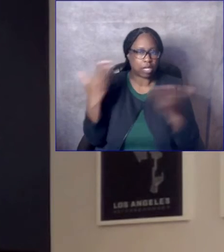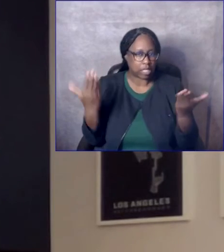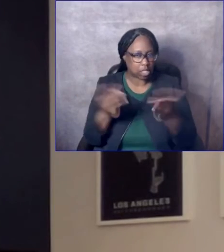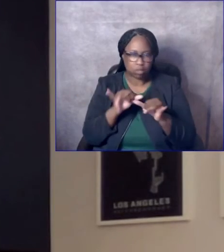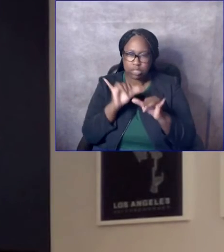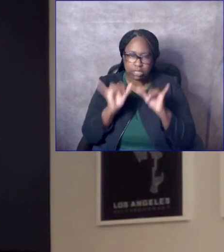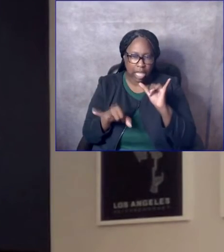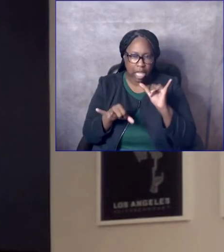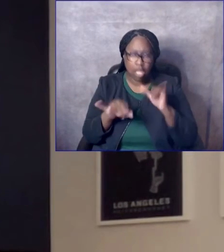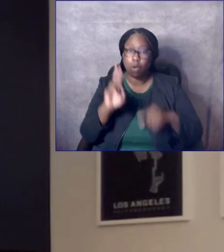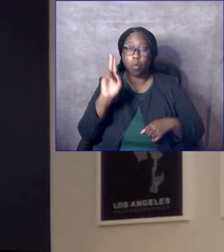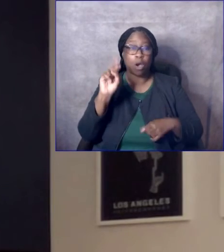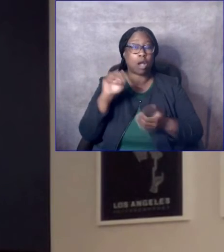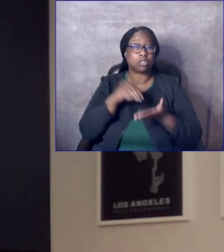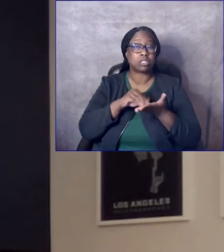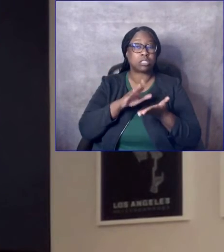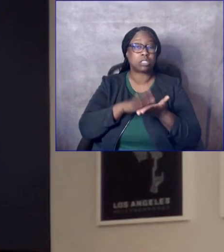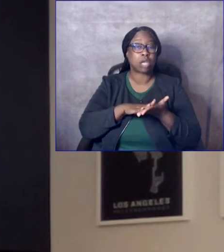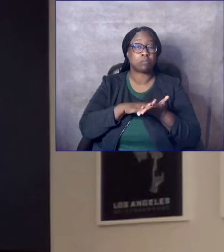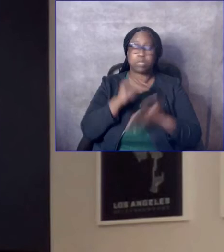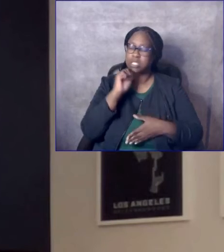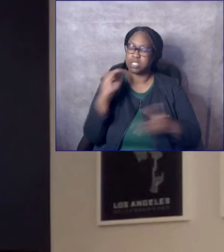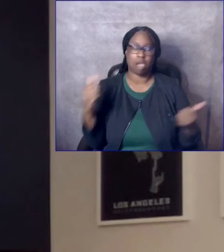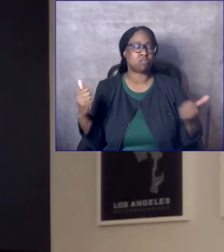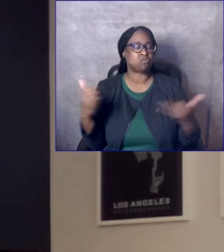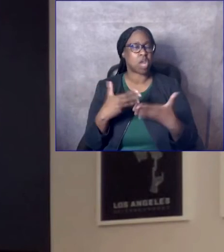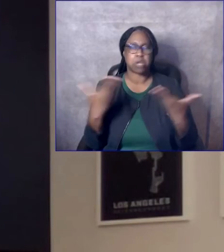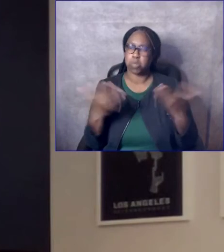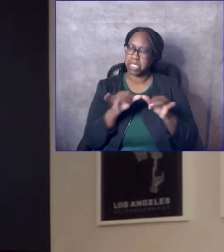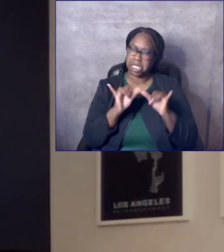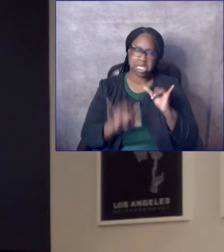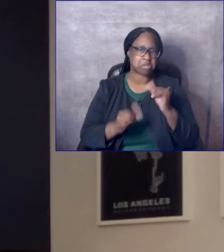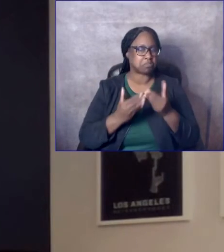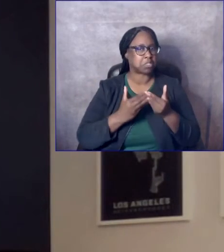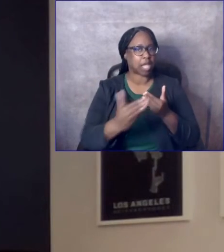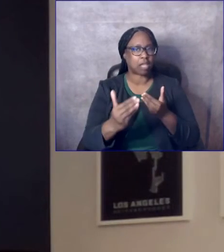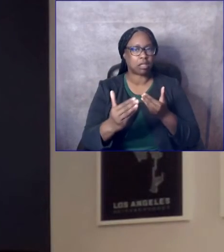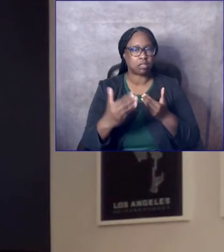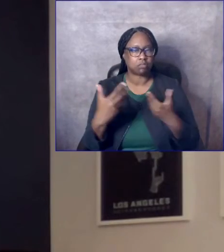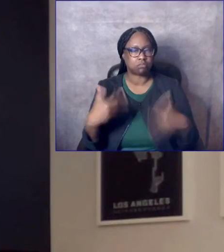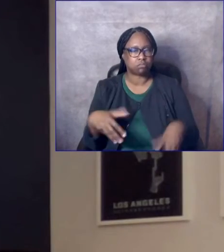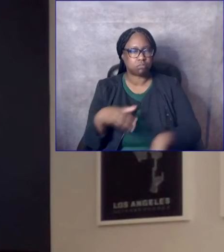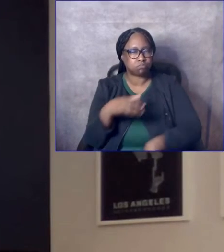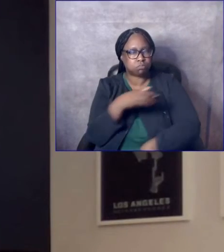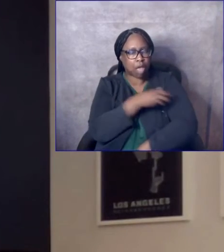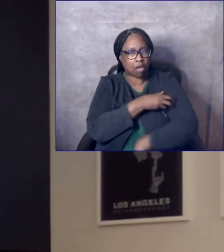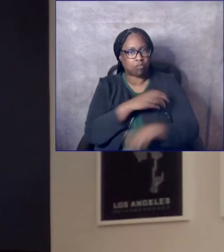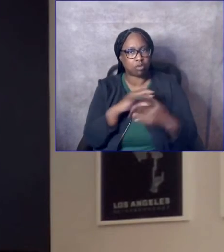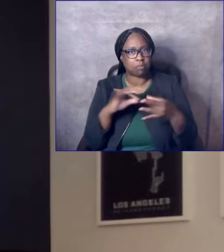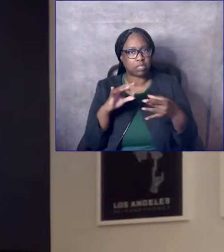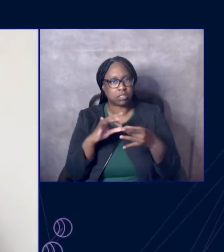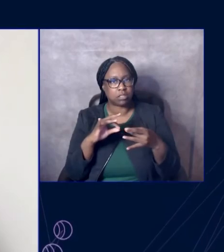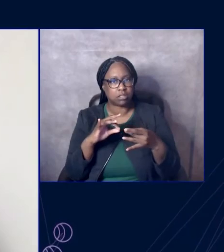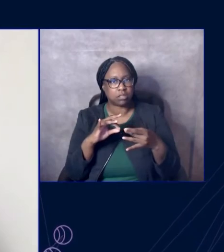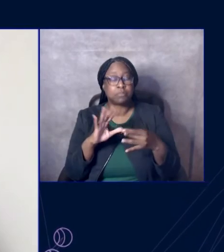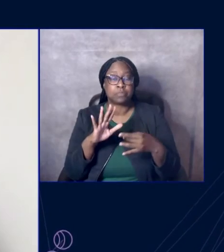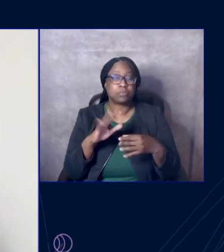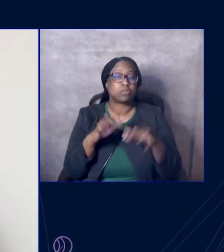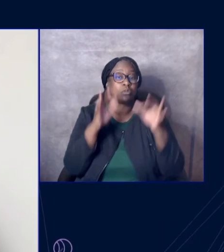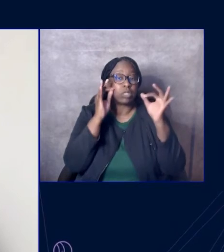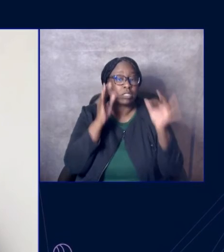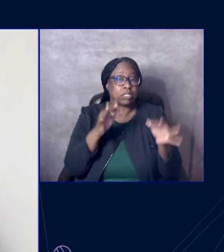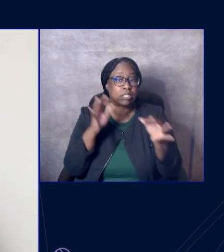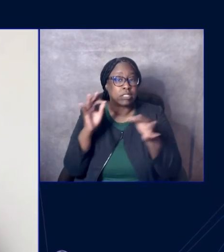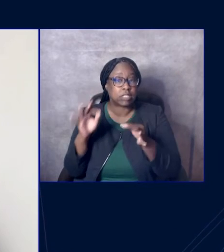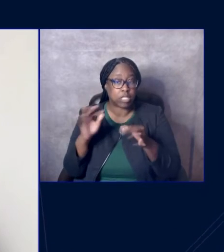unafraid, we are here to stay. And it really is about that empowering messaging. And I think when it came to making decisions about the Home is Here campaign